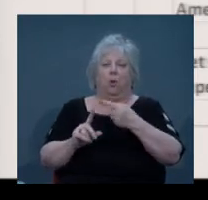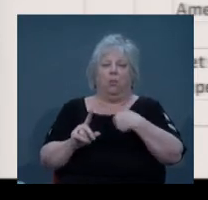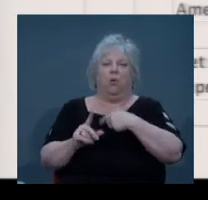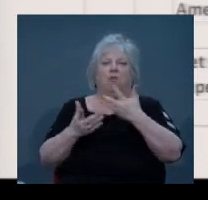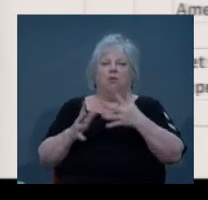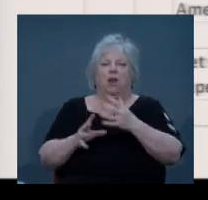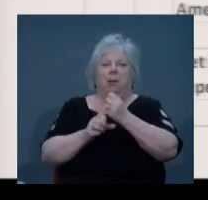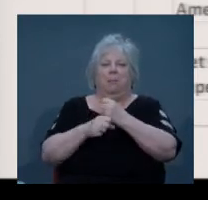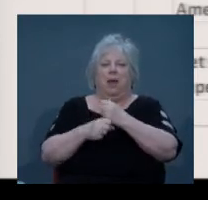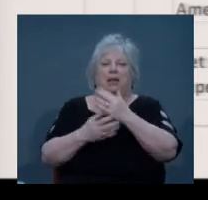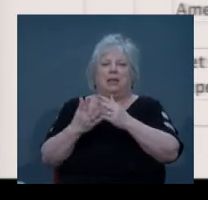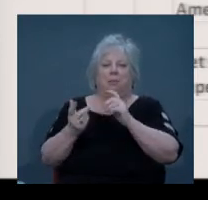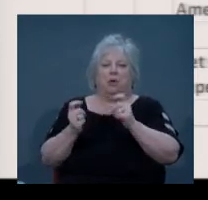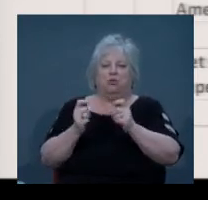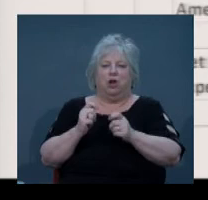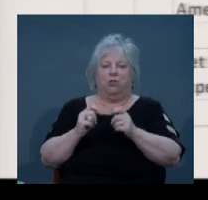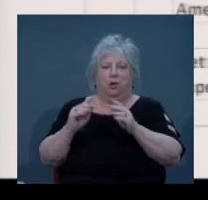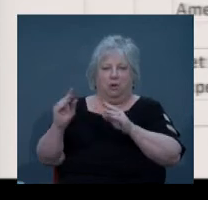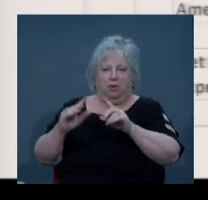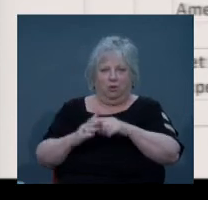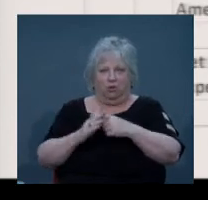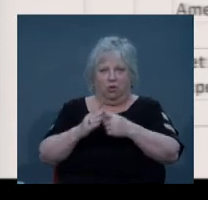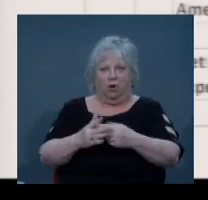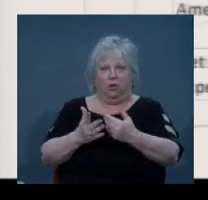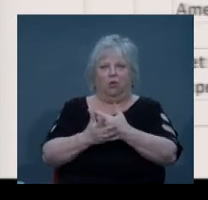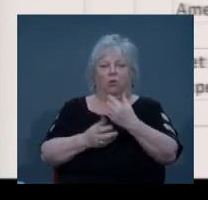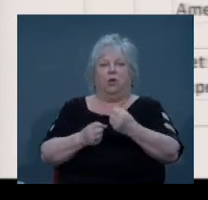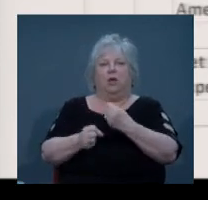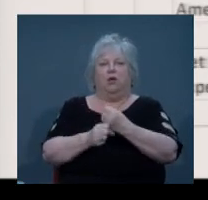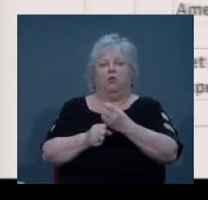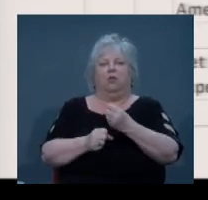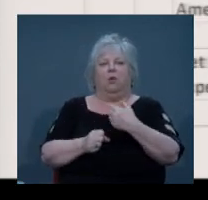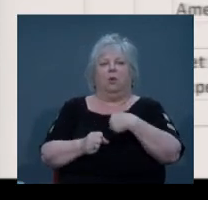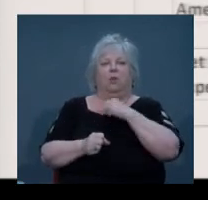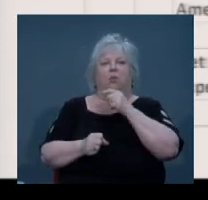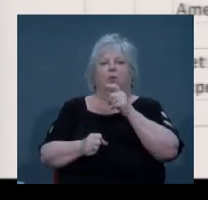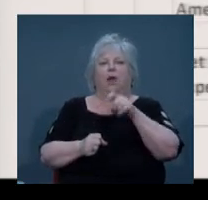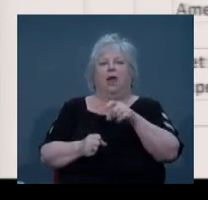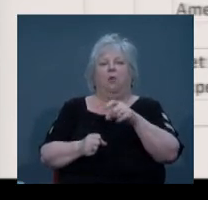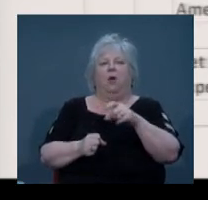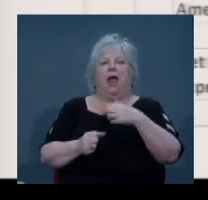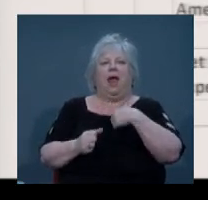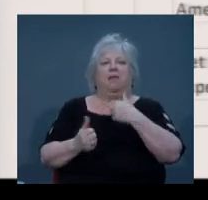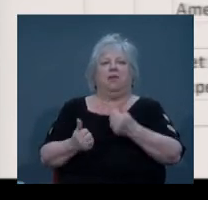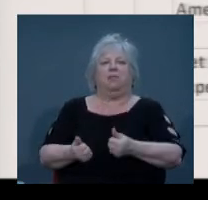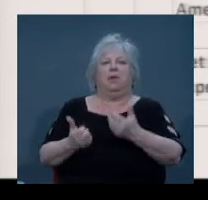some of those adjustments moving into the new year, so we won't have quite as many things to do in order to try to balance our